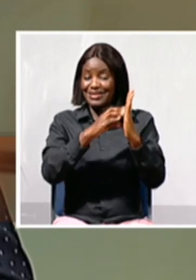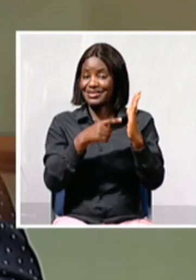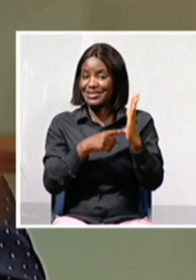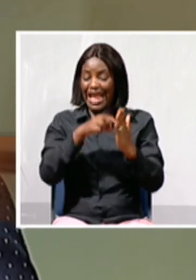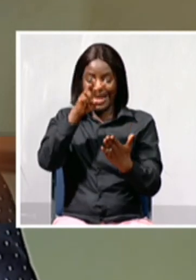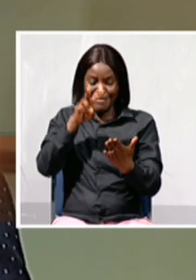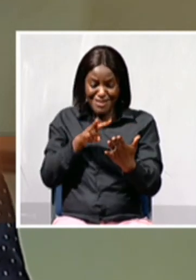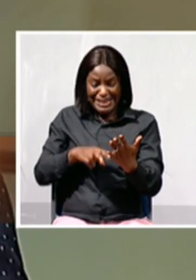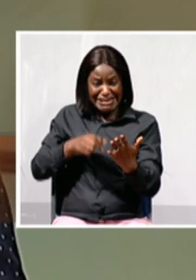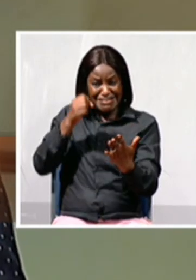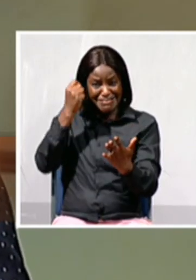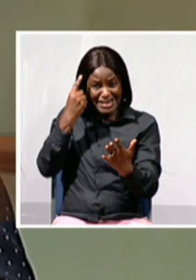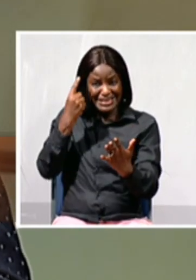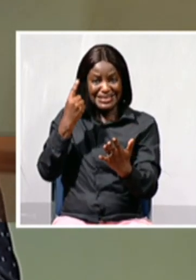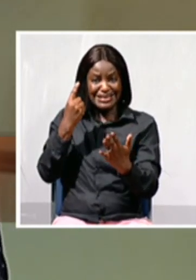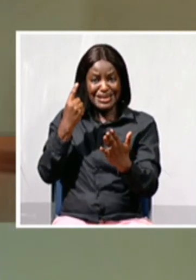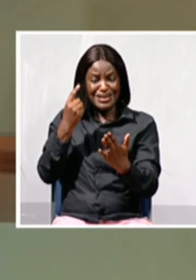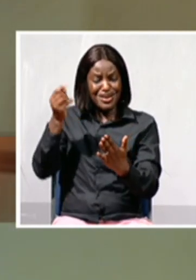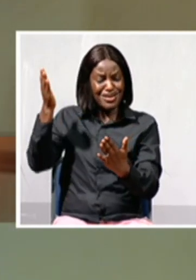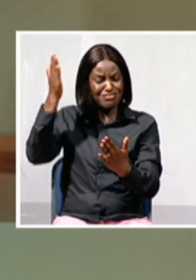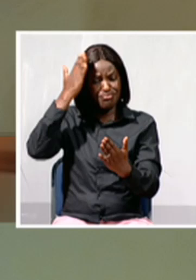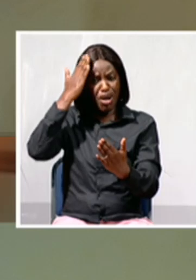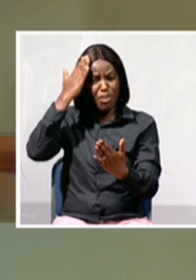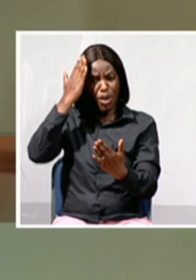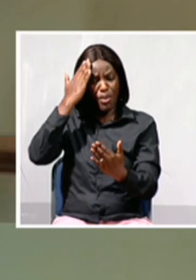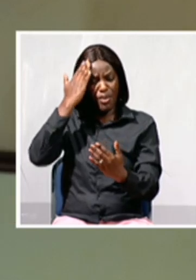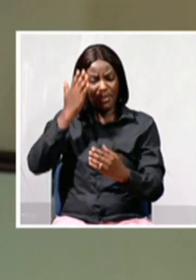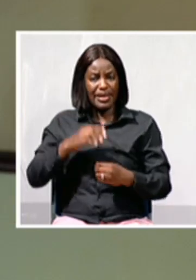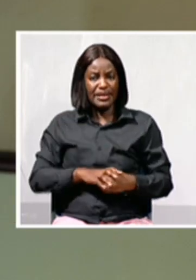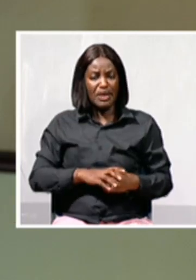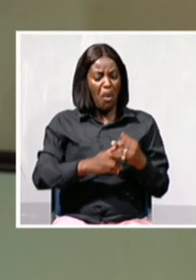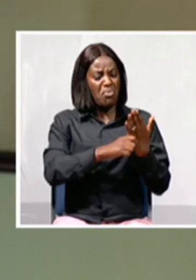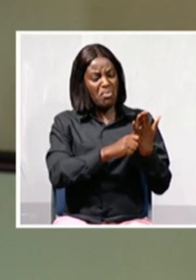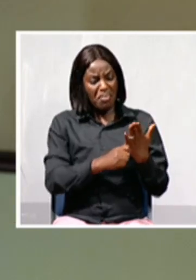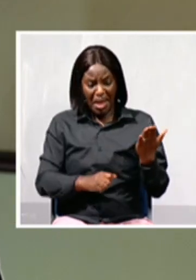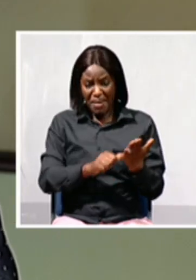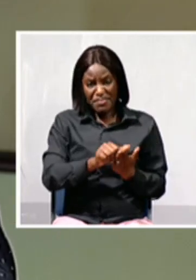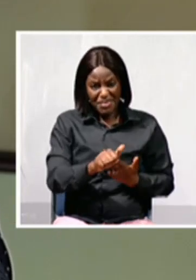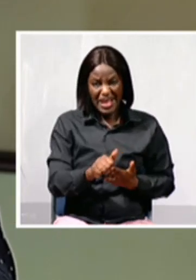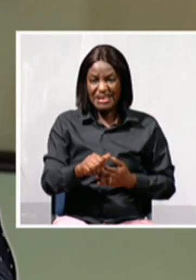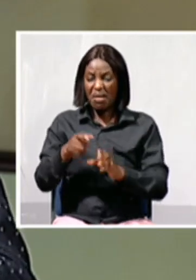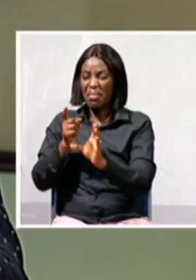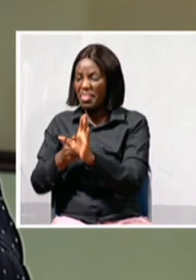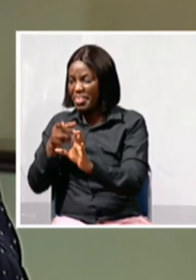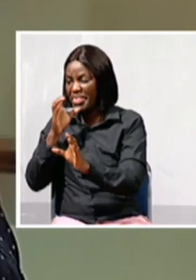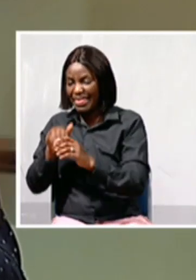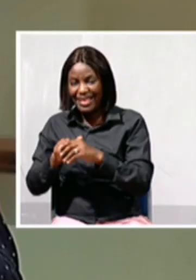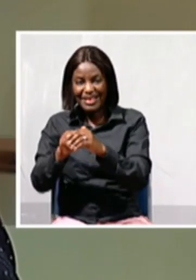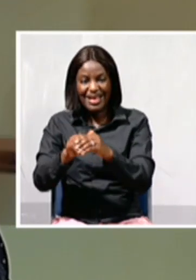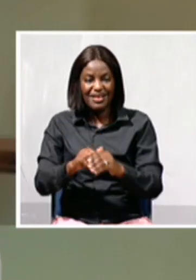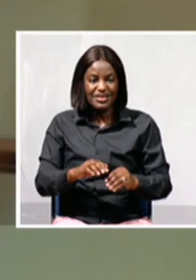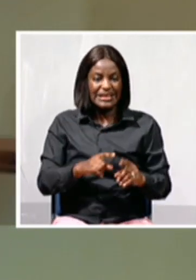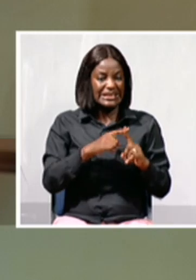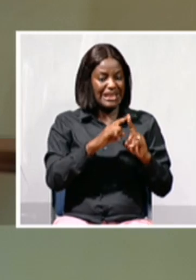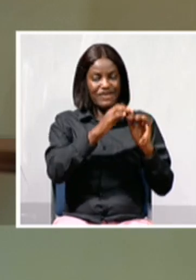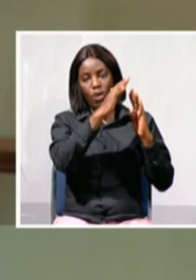it, internalizing it, like Doctor said, amongst, paying your taxes, staying away from crime, not drinking and driving, all those other things. So as NID,